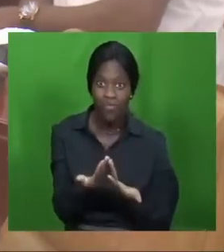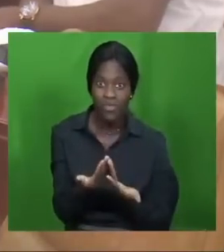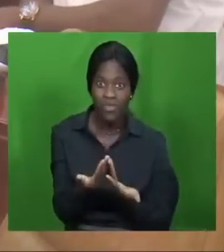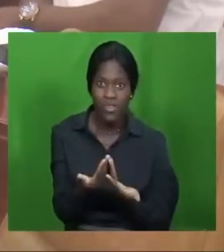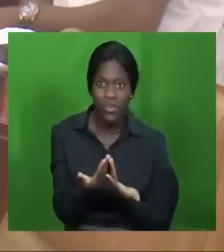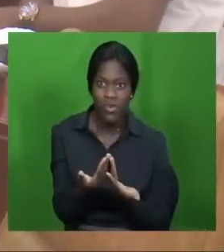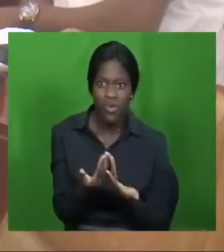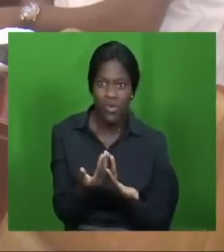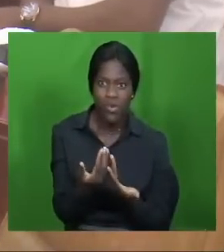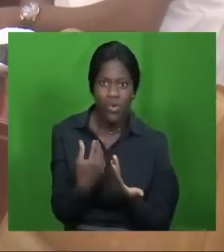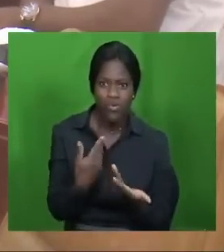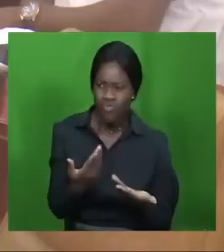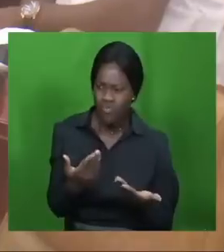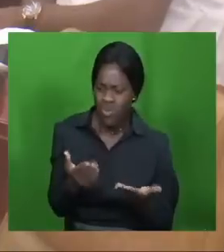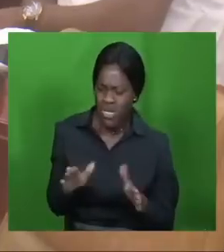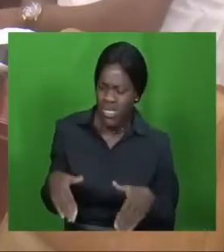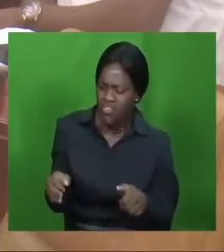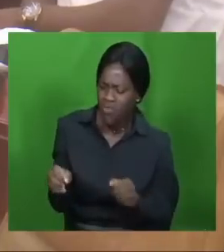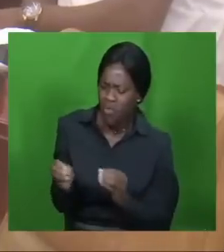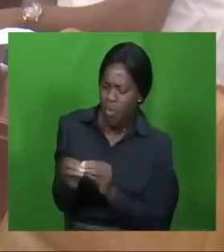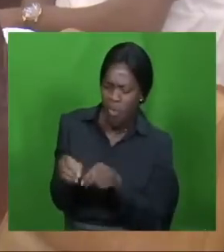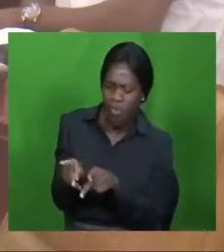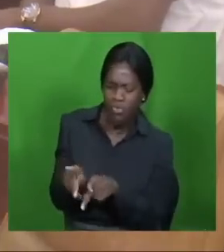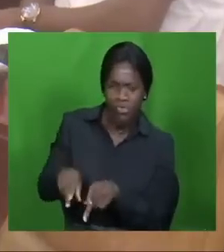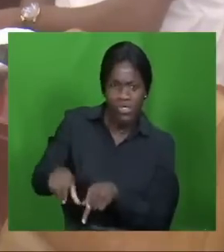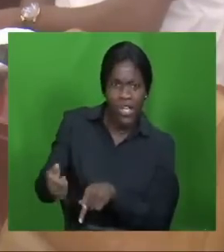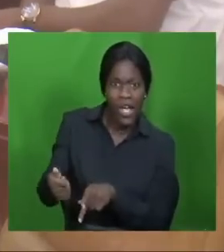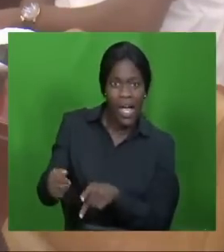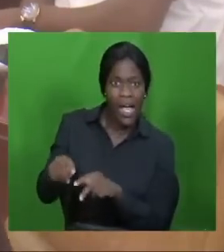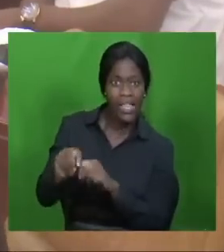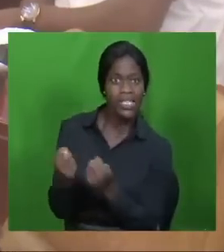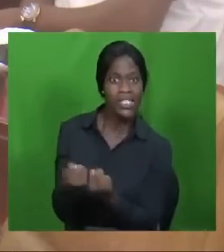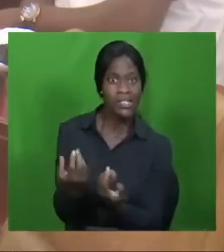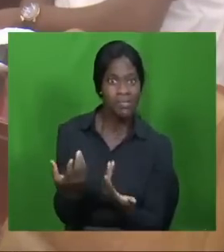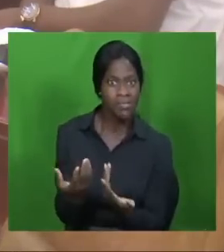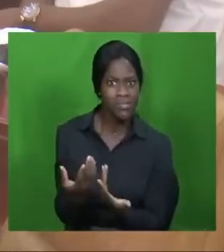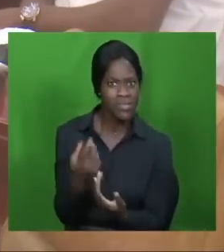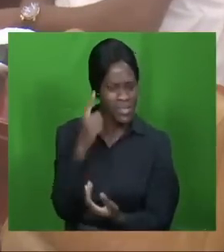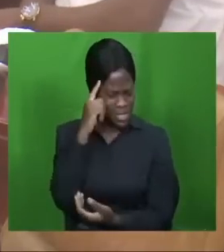respect to our opponents, as if we did not also qualify on merit.